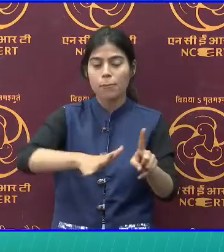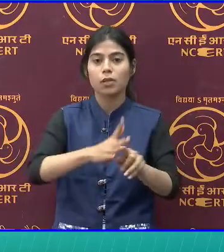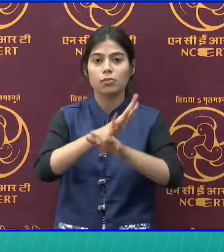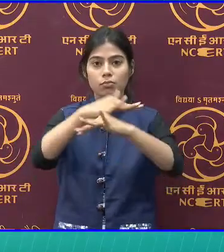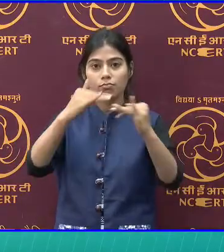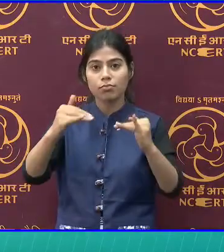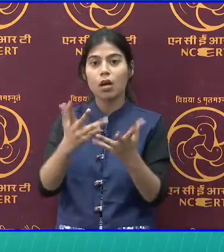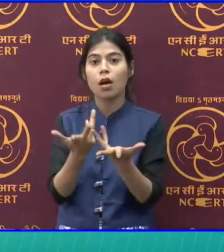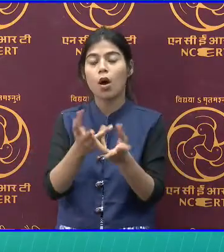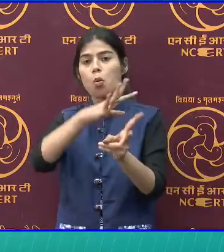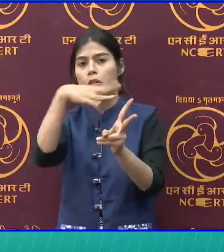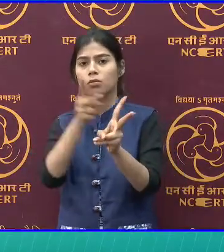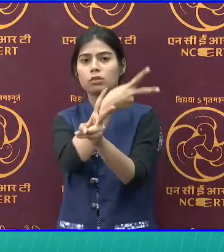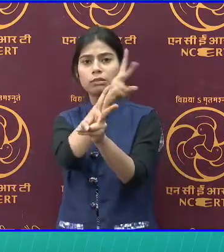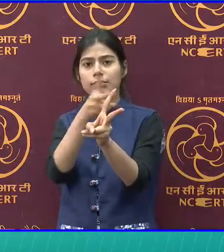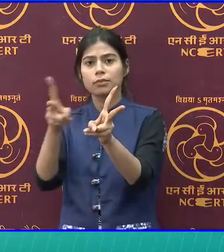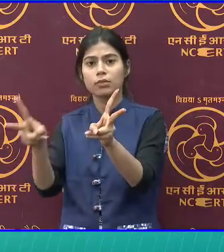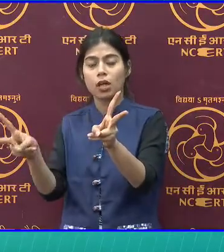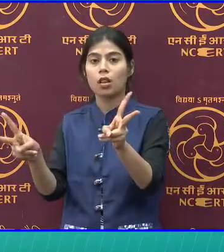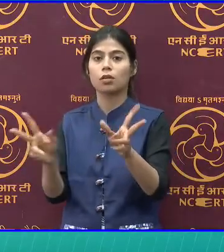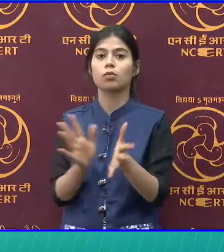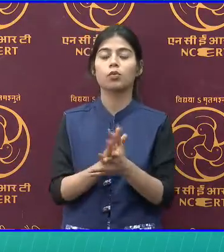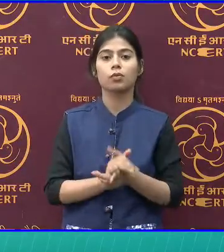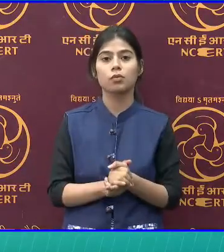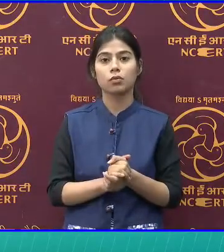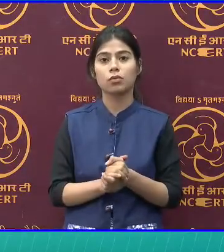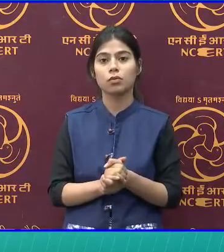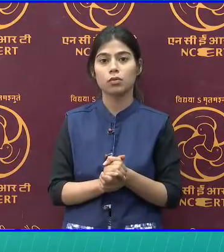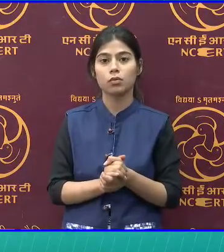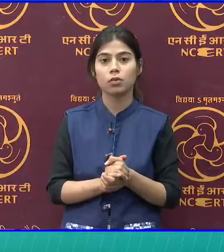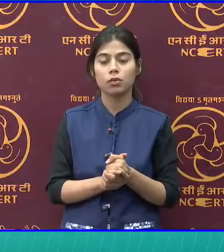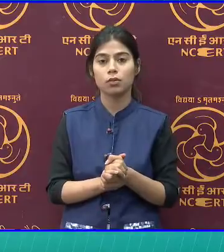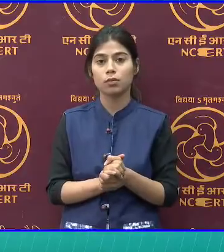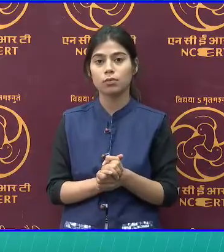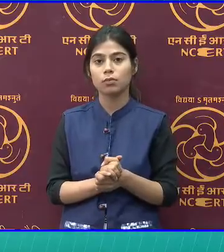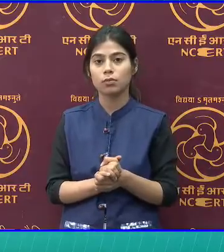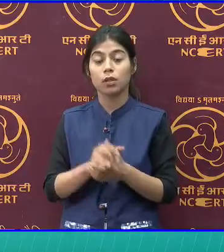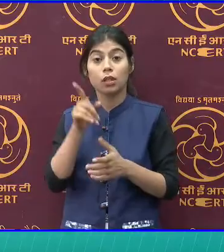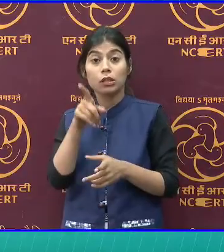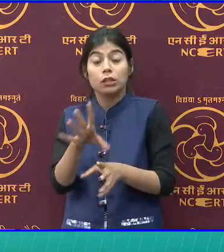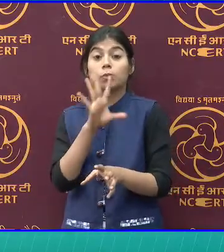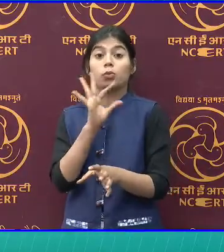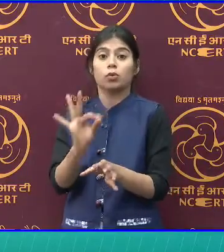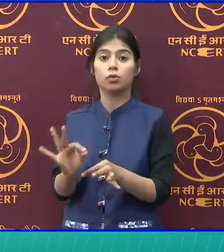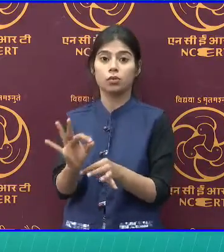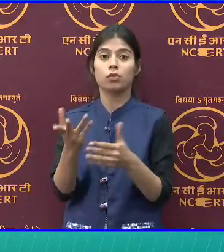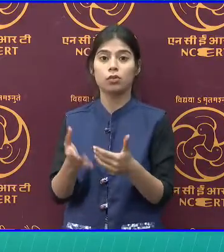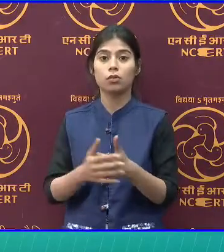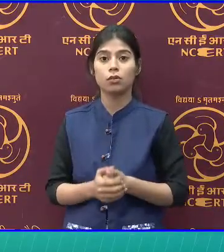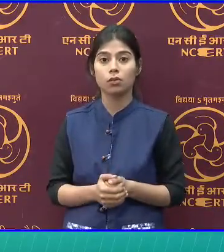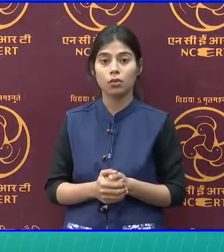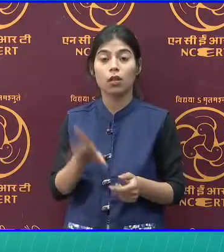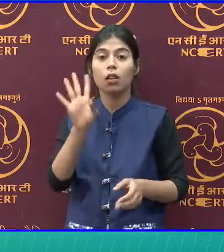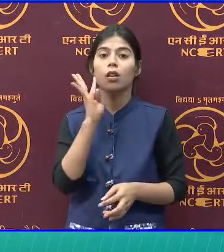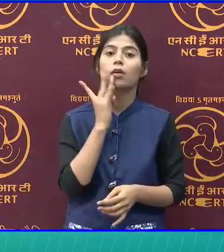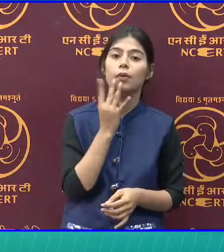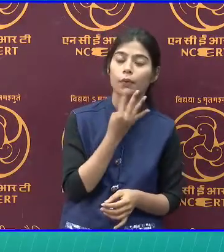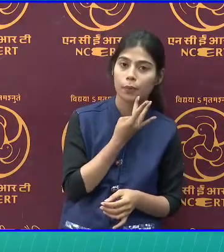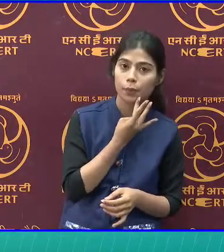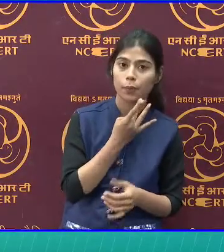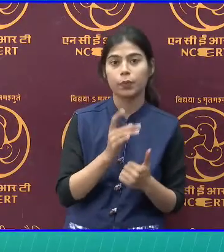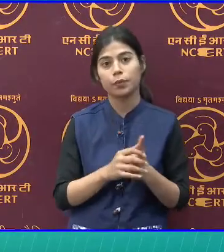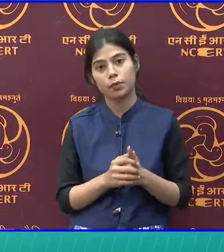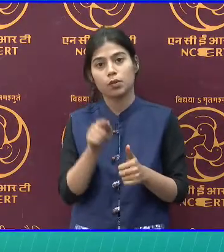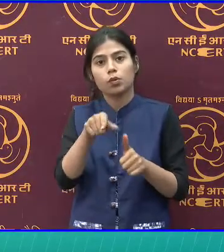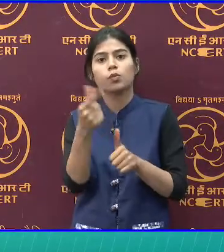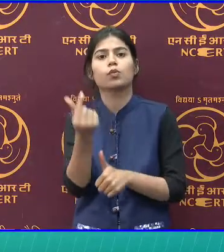us distinguish each nation from the other. Yeah, that's the reason. So the color, why the colors